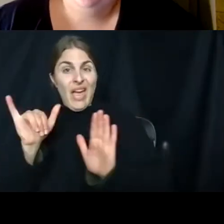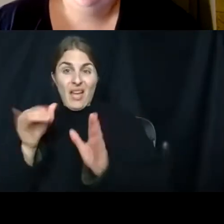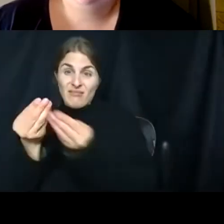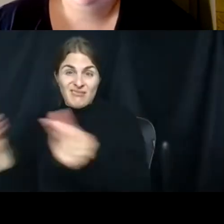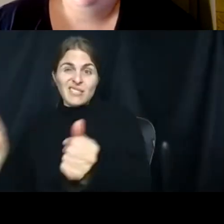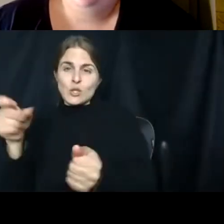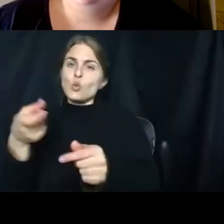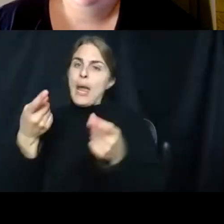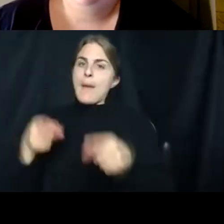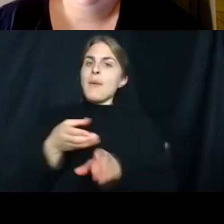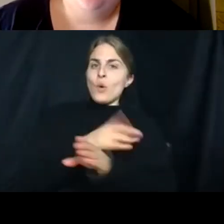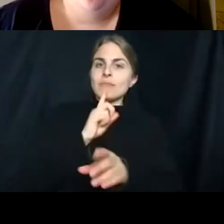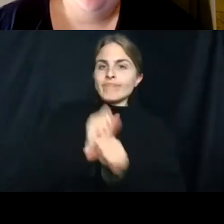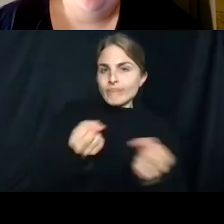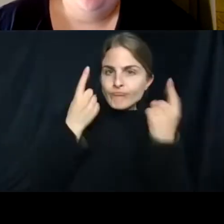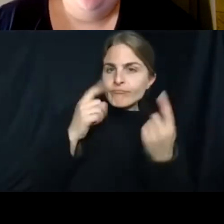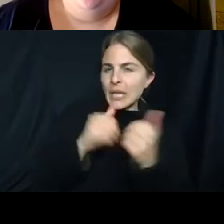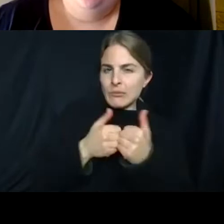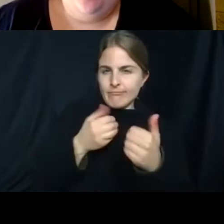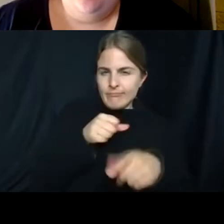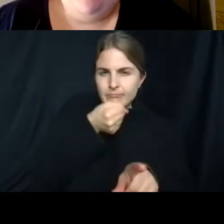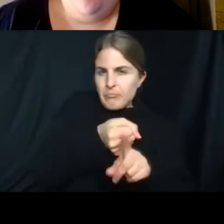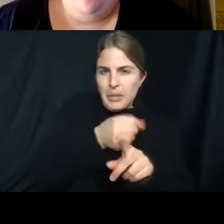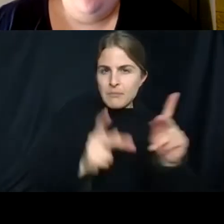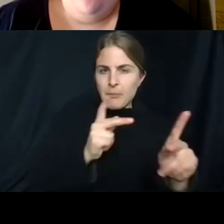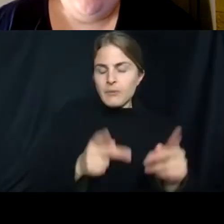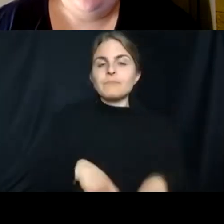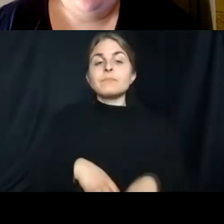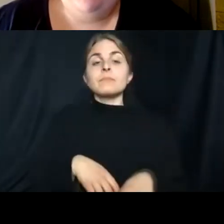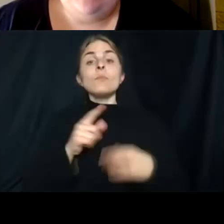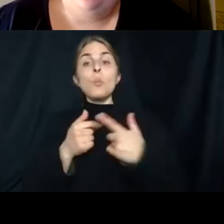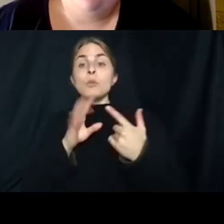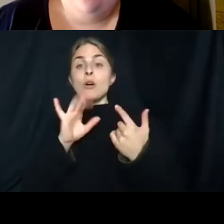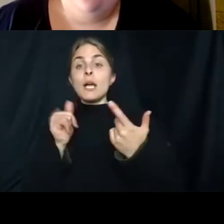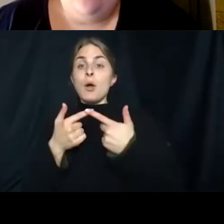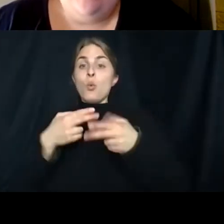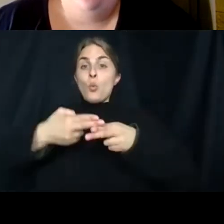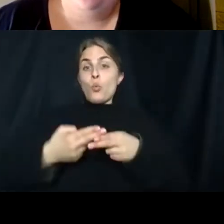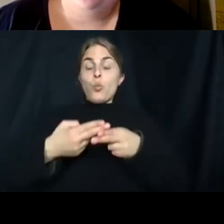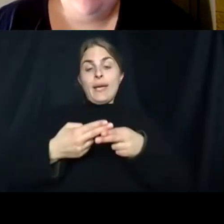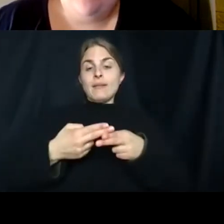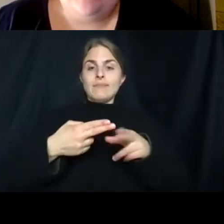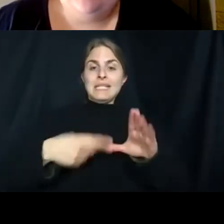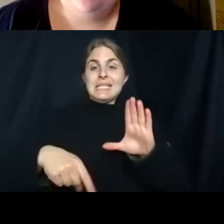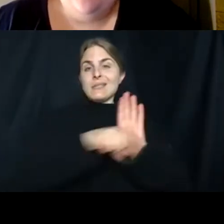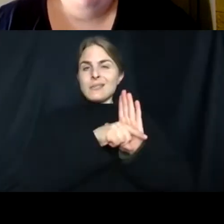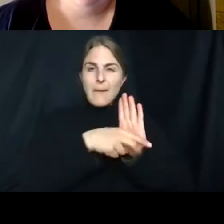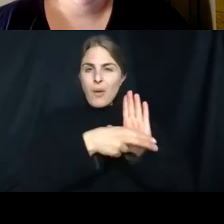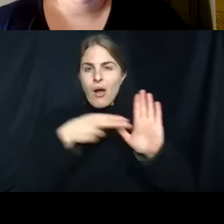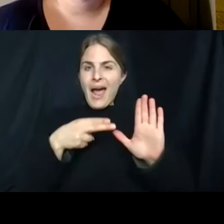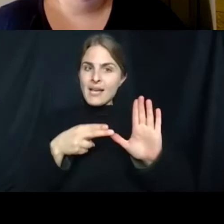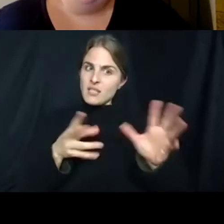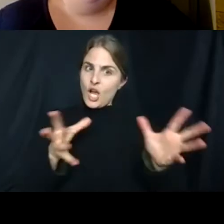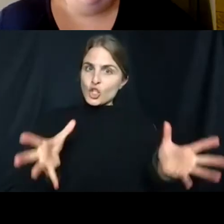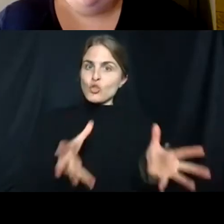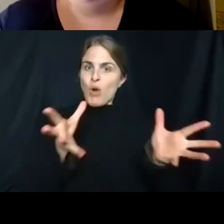And I think it's just really important to mention, because when we talk about weight stigma as a driver of health disparities, it's we